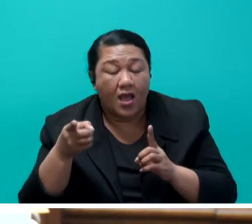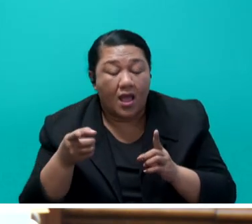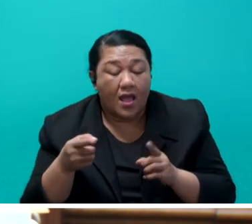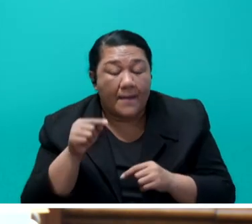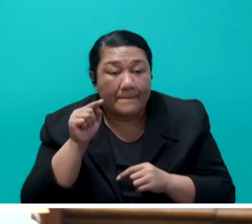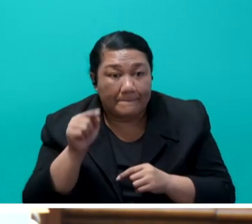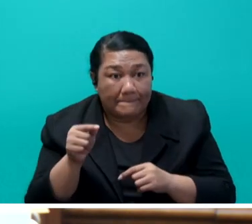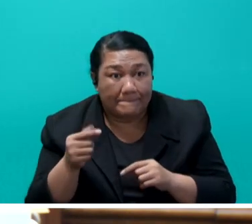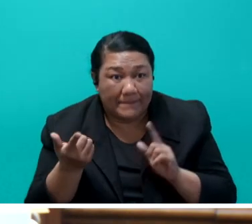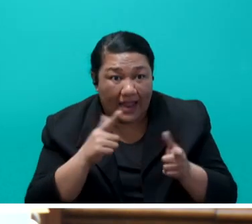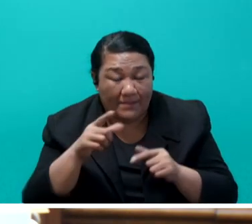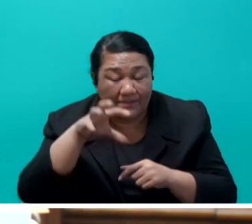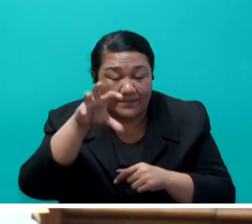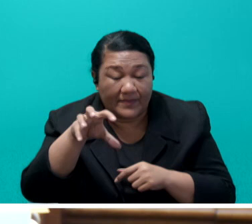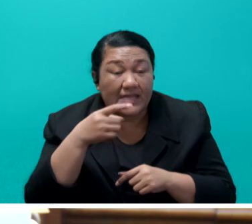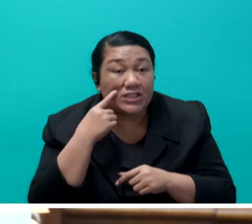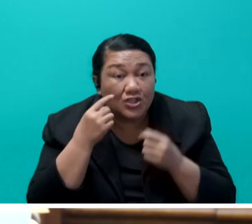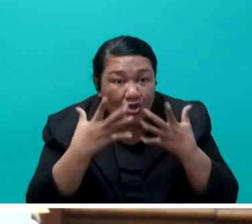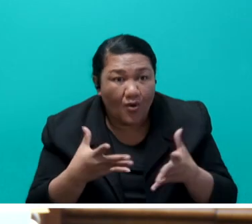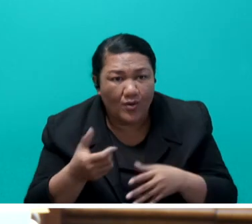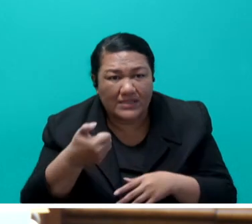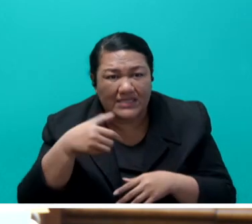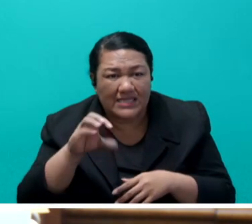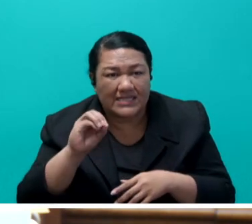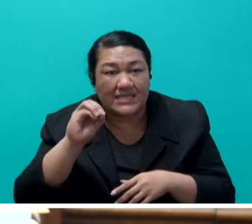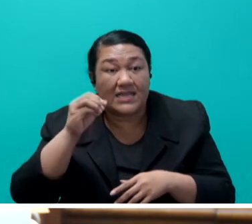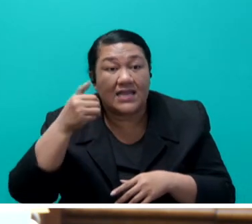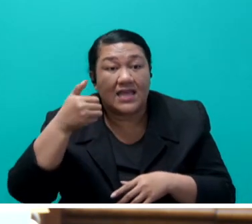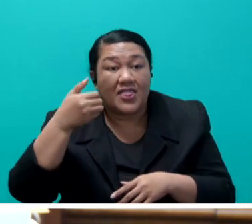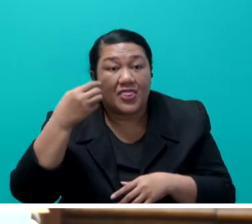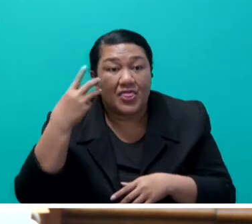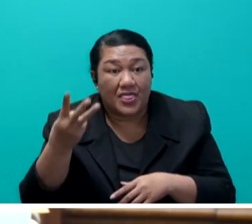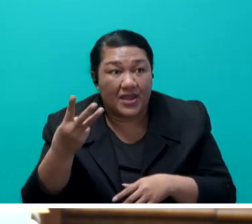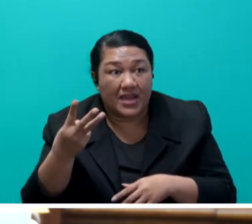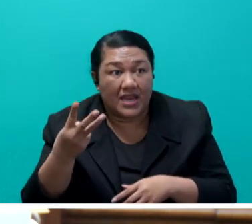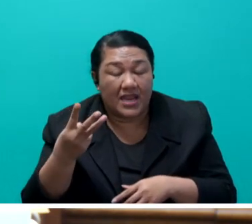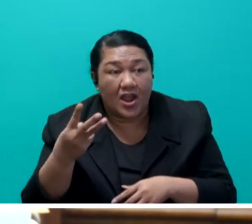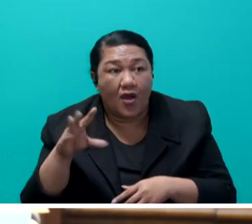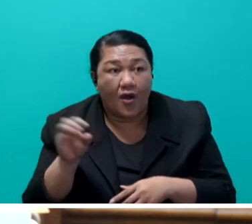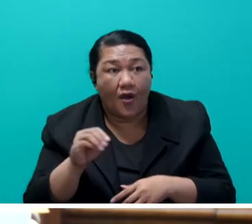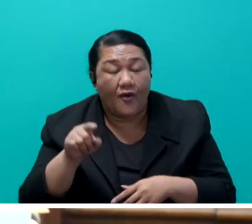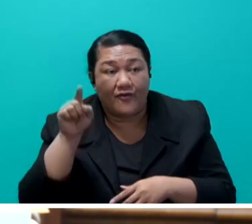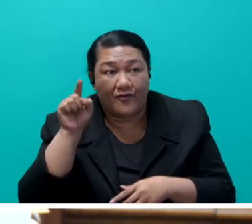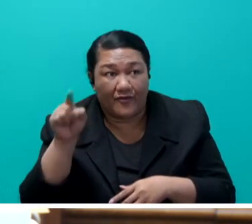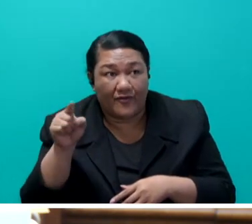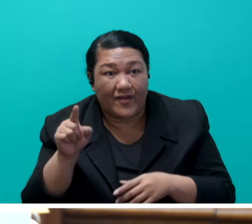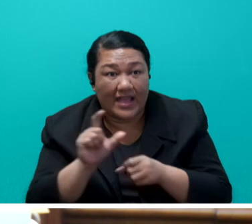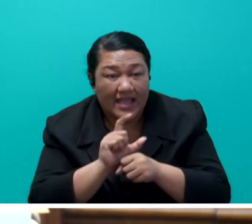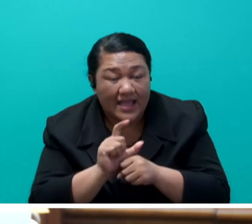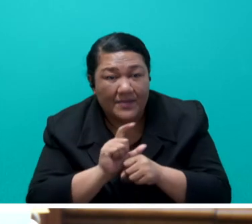that the treated water contains up to 63% of becquerels or tritium per